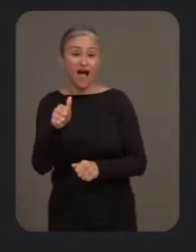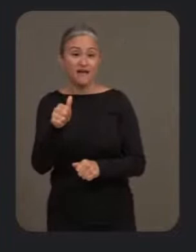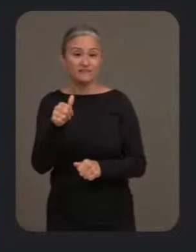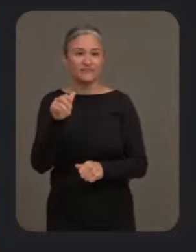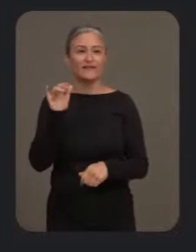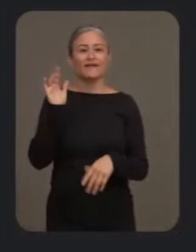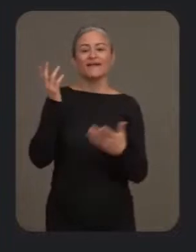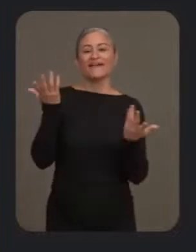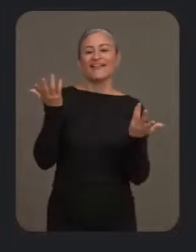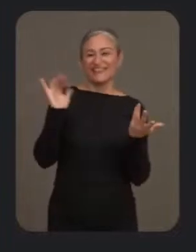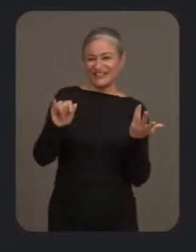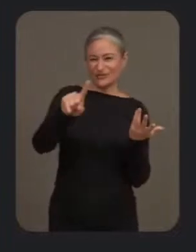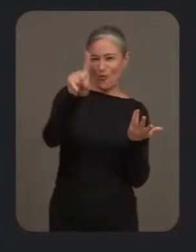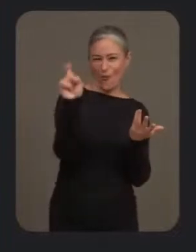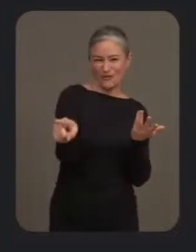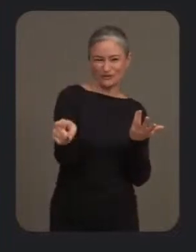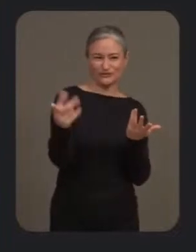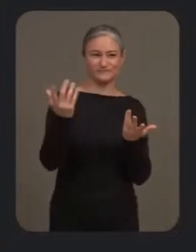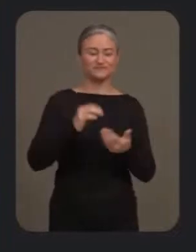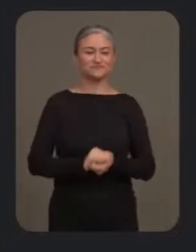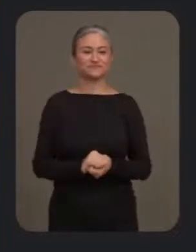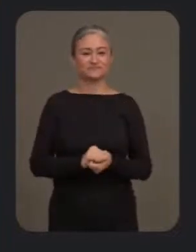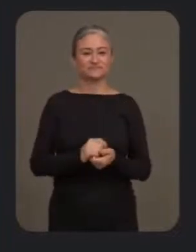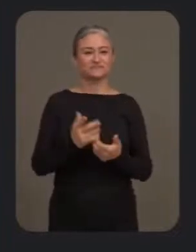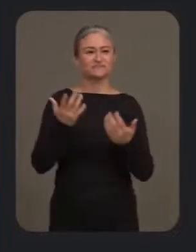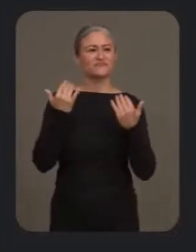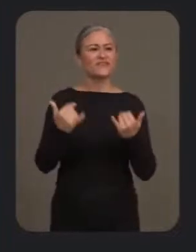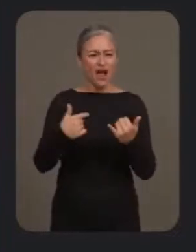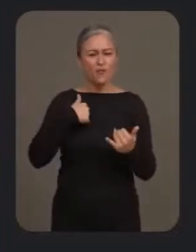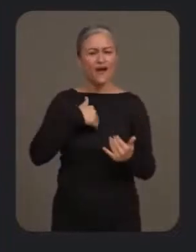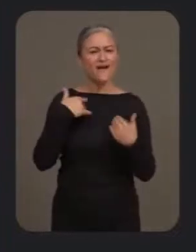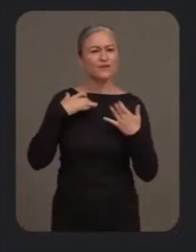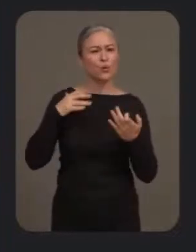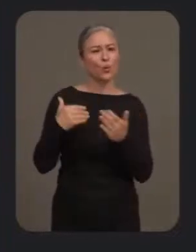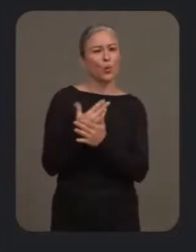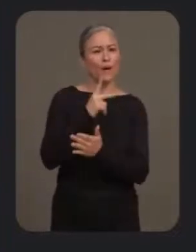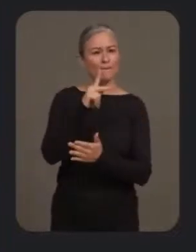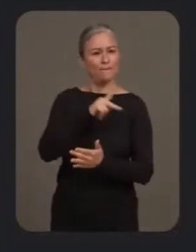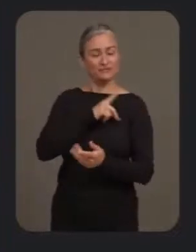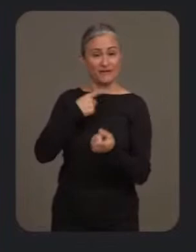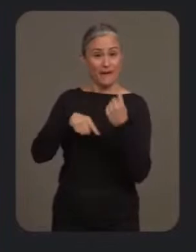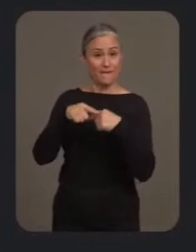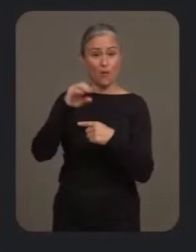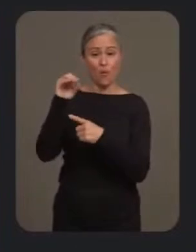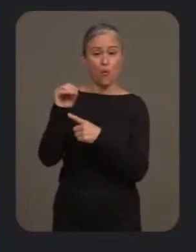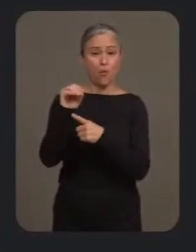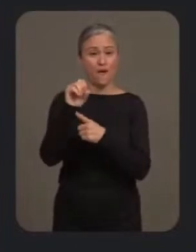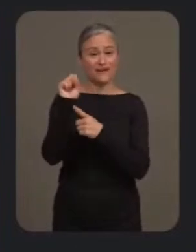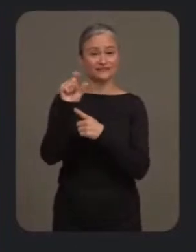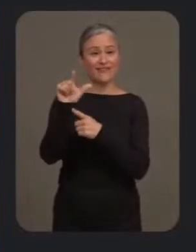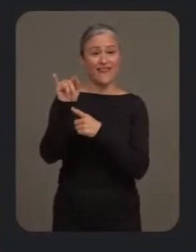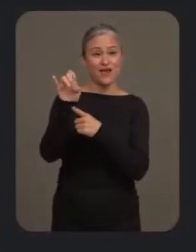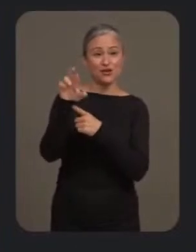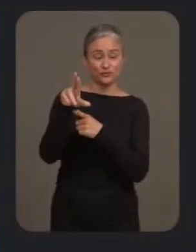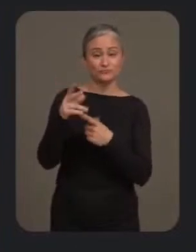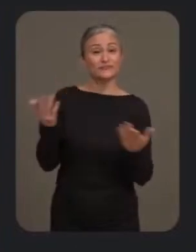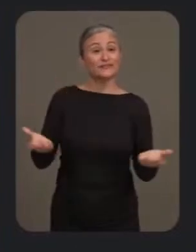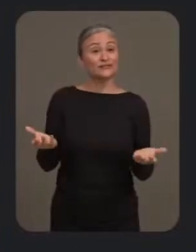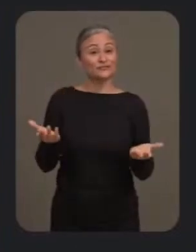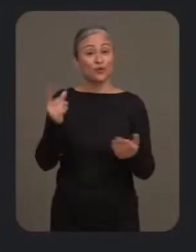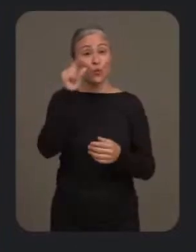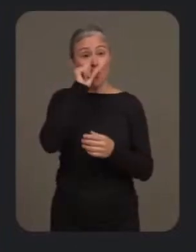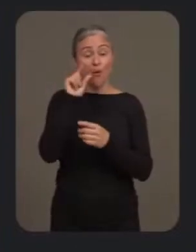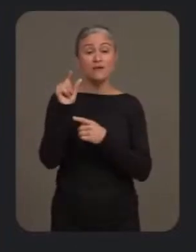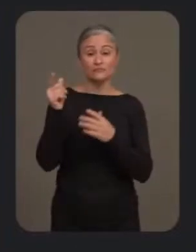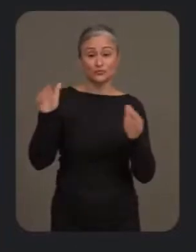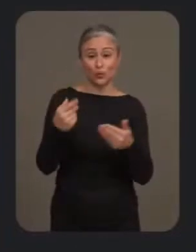question. Now, we also have new personalizations coming to the OS layer. At Google I/O 2 years ago, we